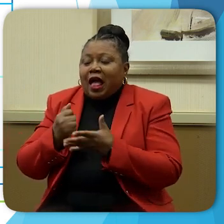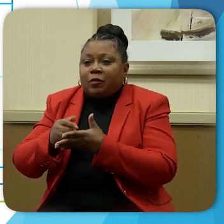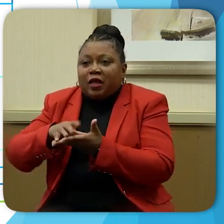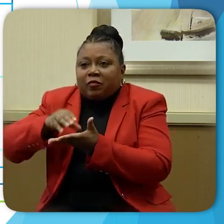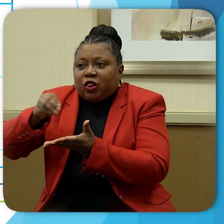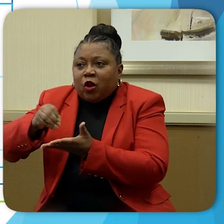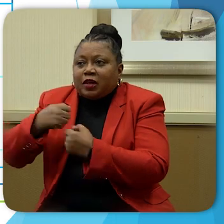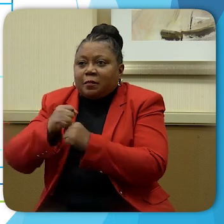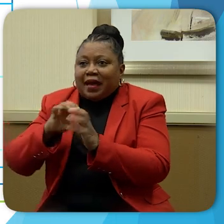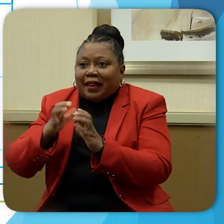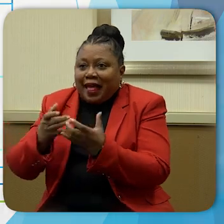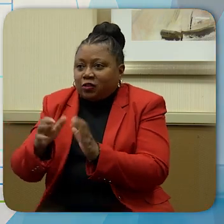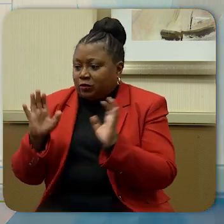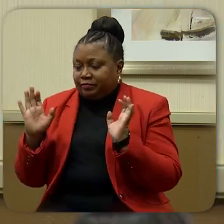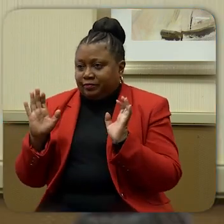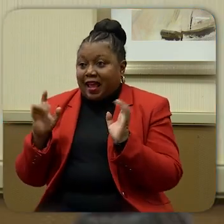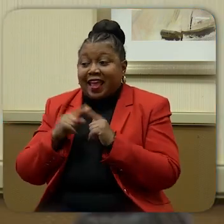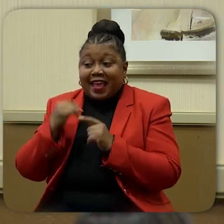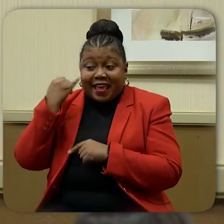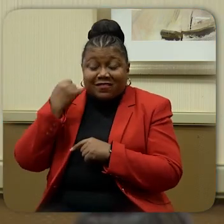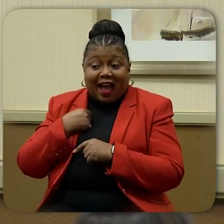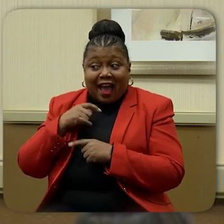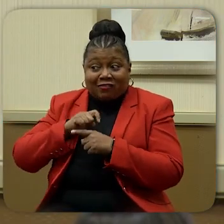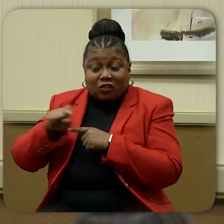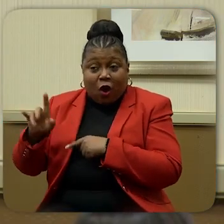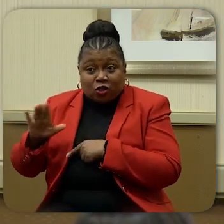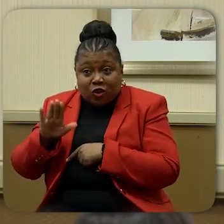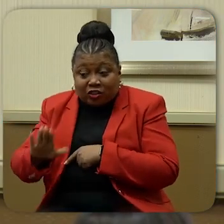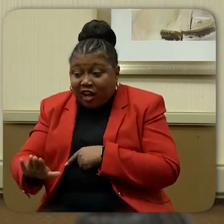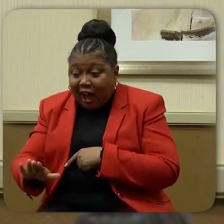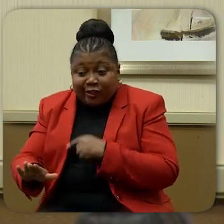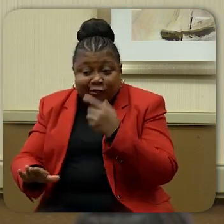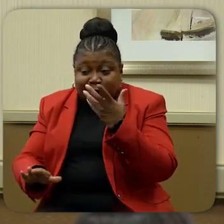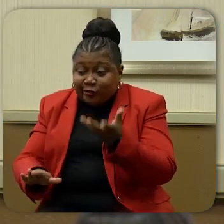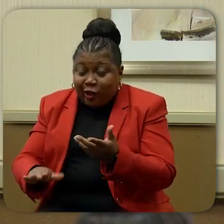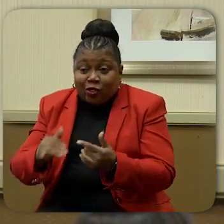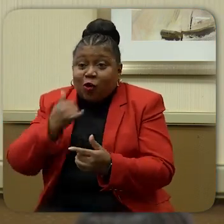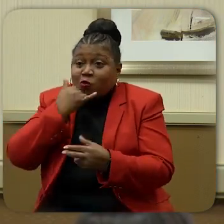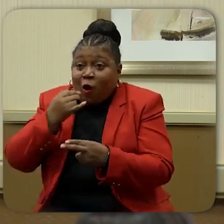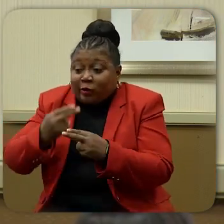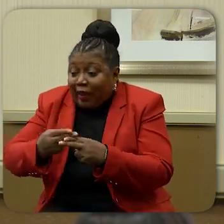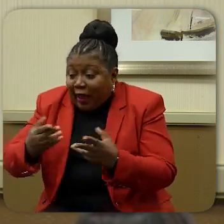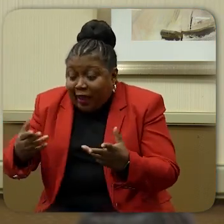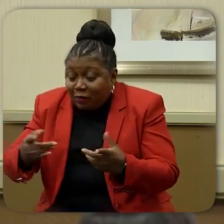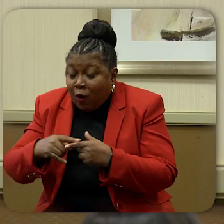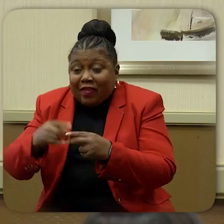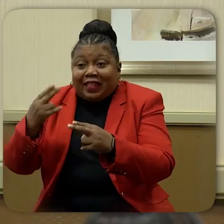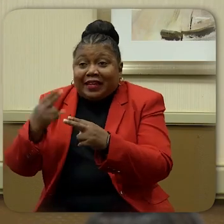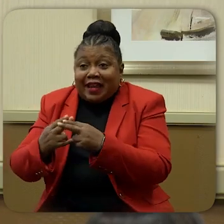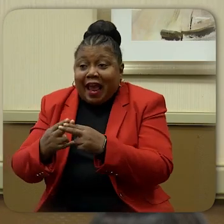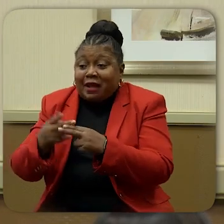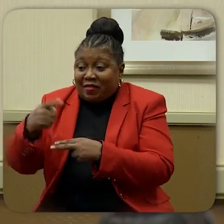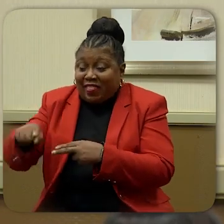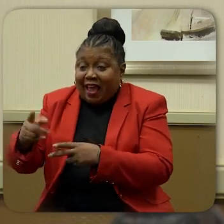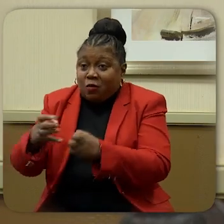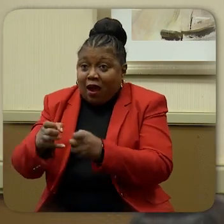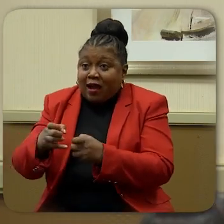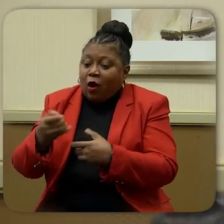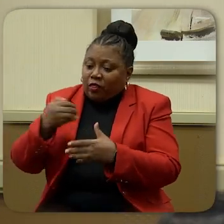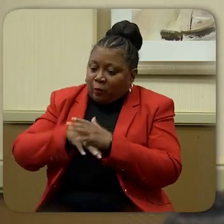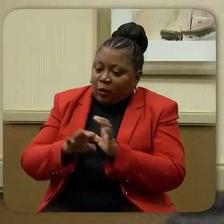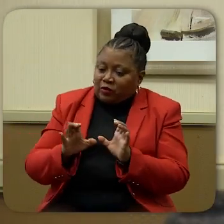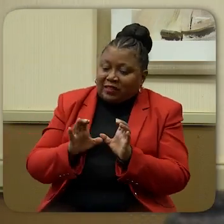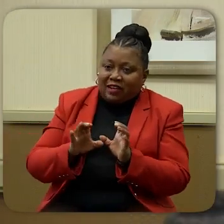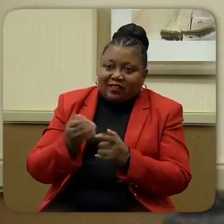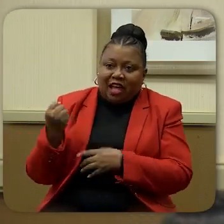them learn in my classroom. If I have to call your child the wrong name or the name that's on their birth certificate, they